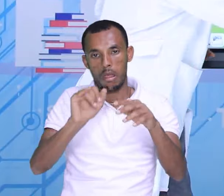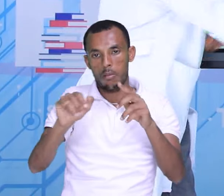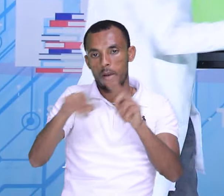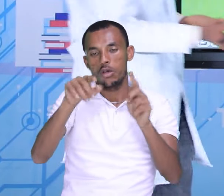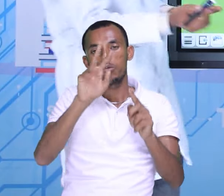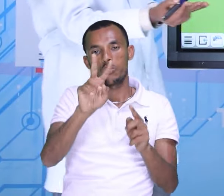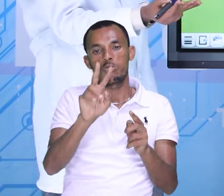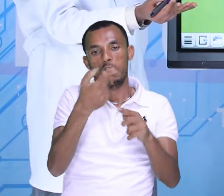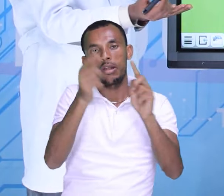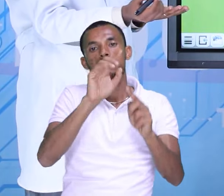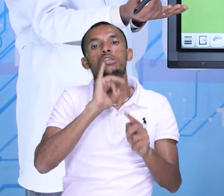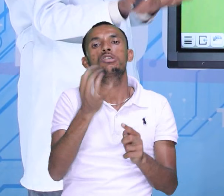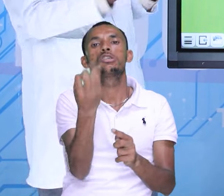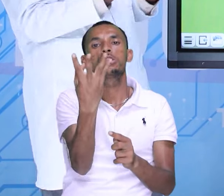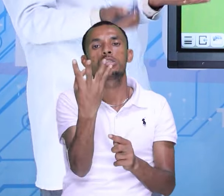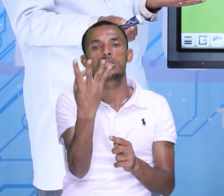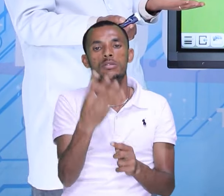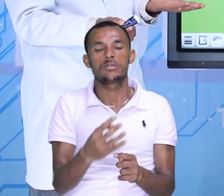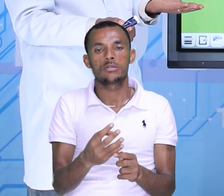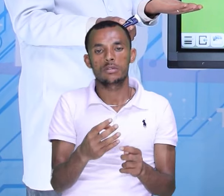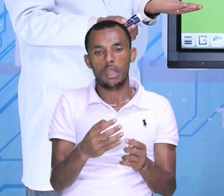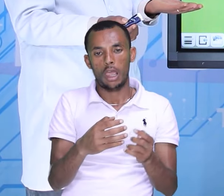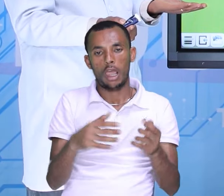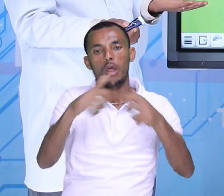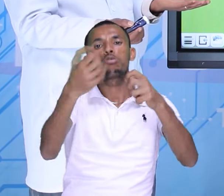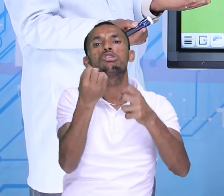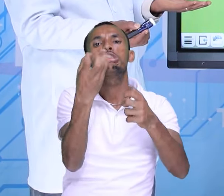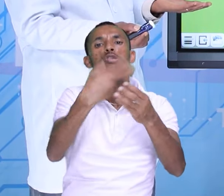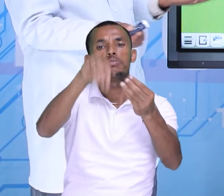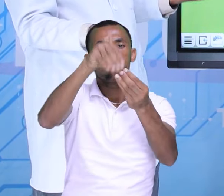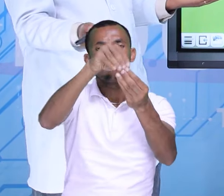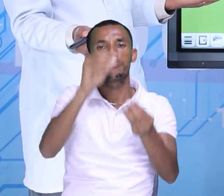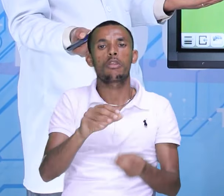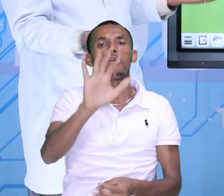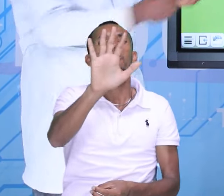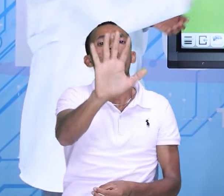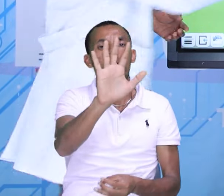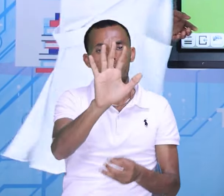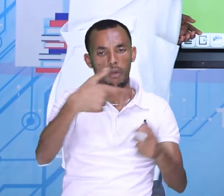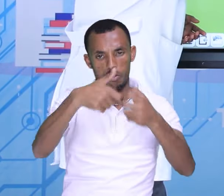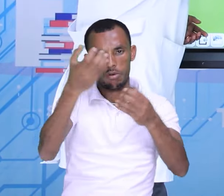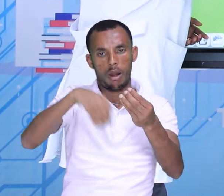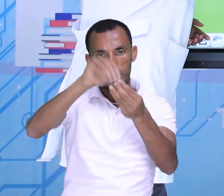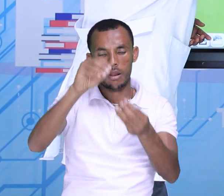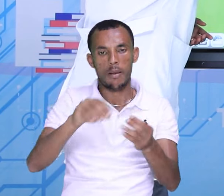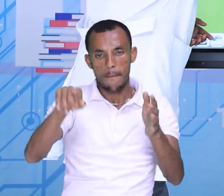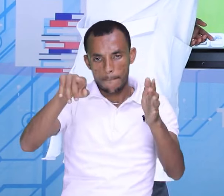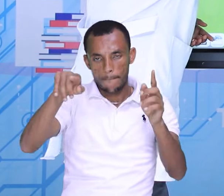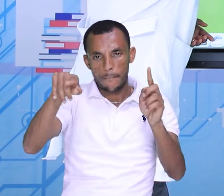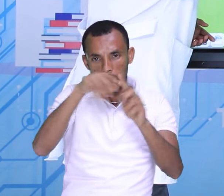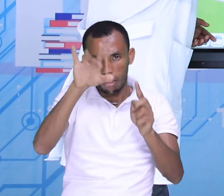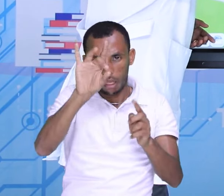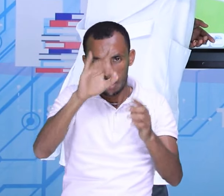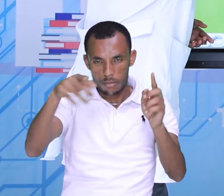Therefore, the difference is how much? How many electrons are added? How many electrons are added? 5 electrons. Because -8